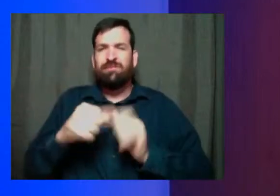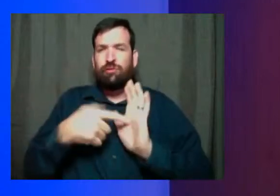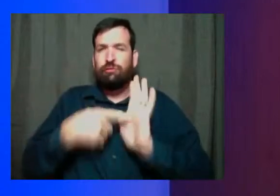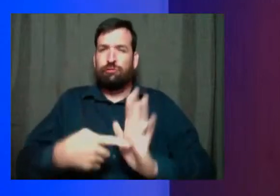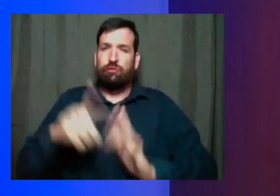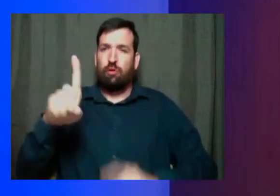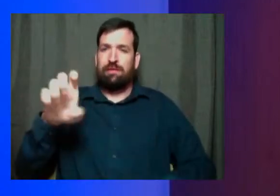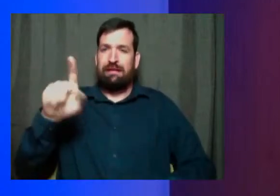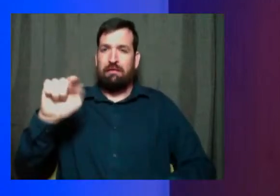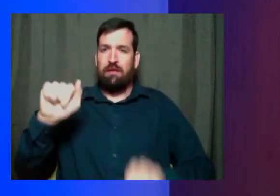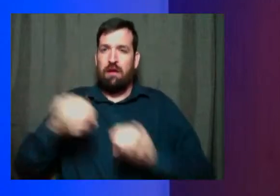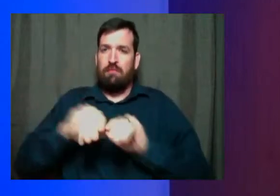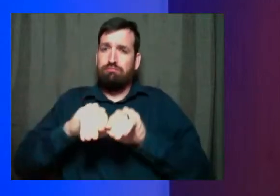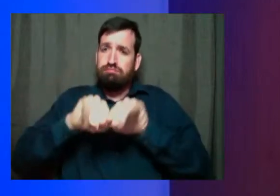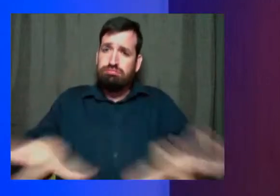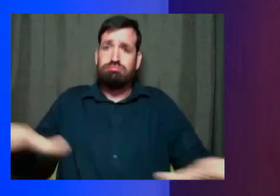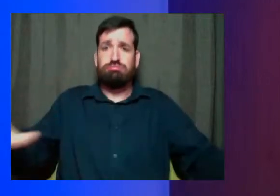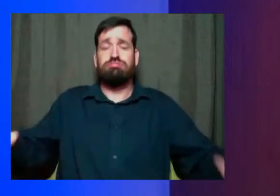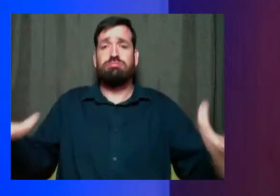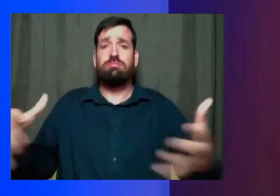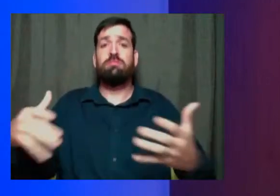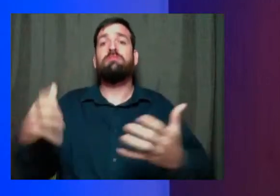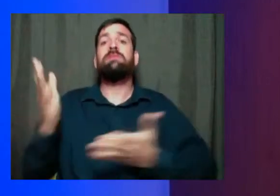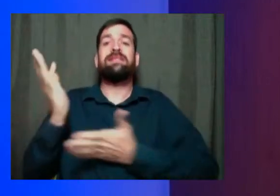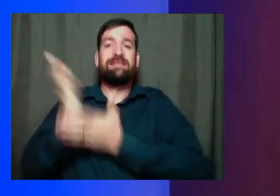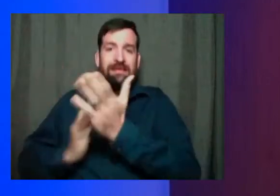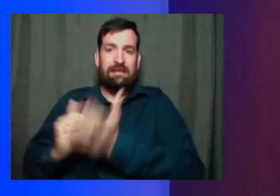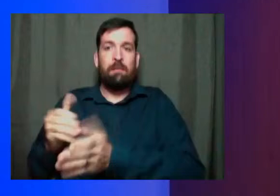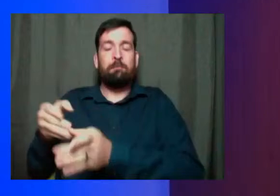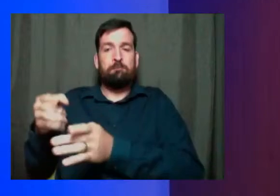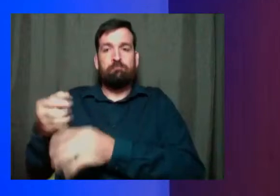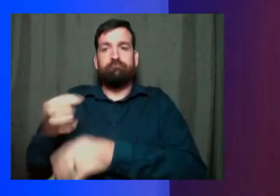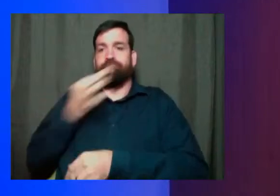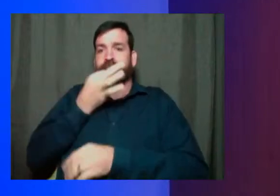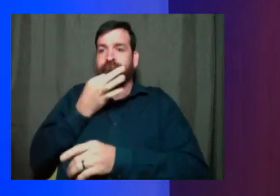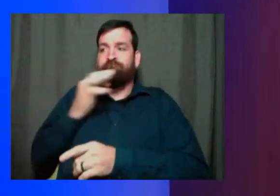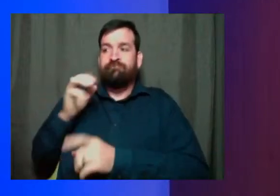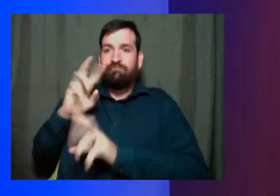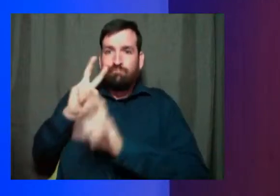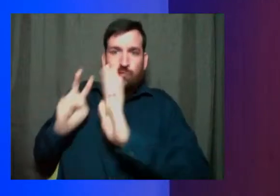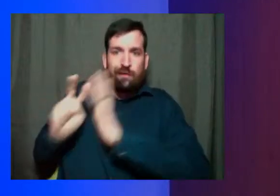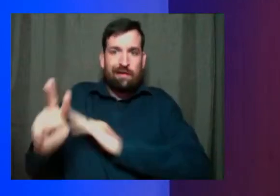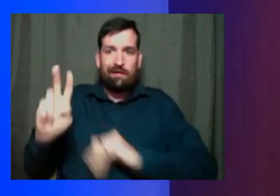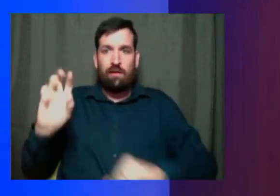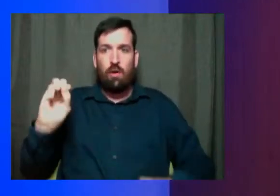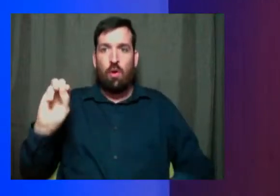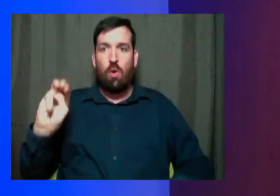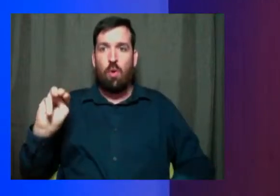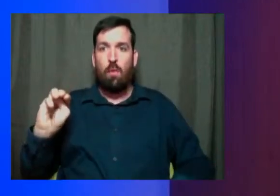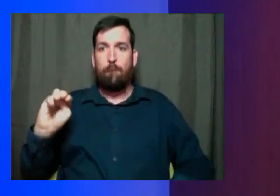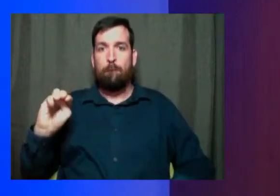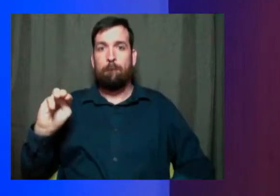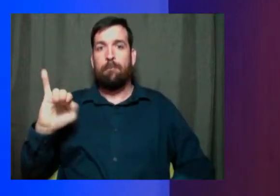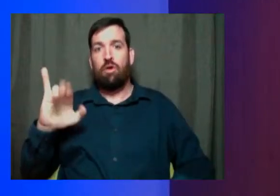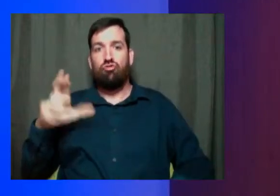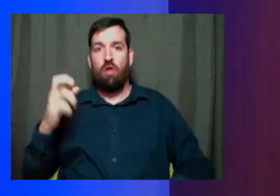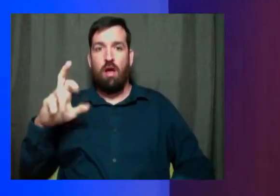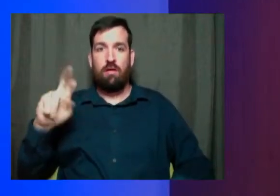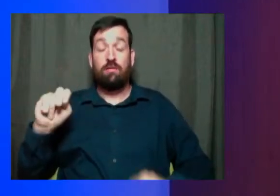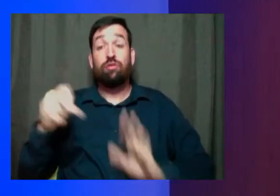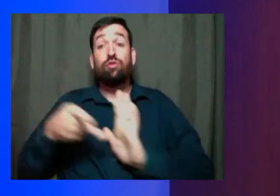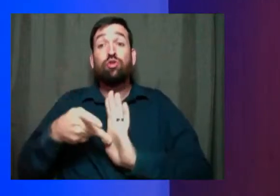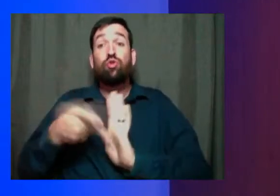a dominant wave? Some epidemiologists and virologists are predicting that Omicron, because it appears to be 2 to 8 times more transmissible than the Delta